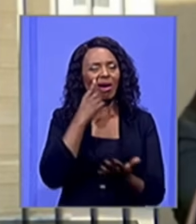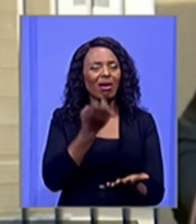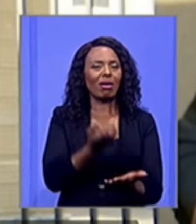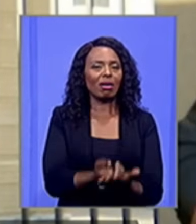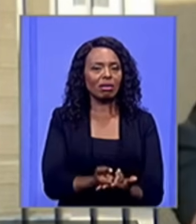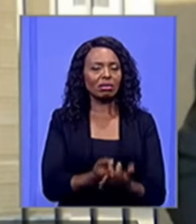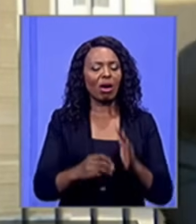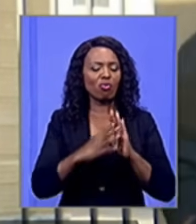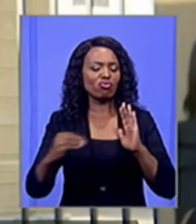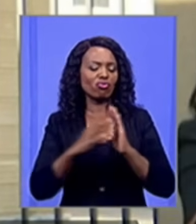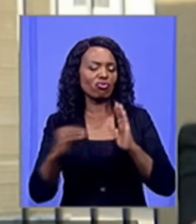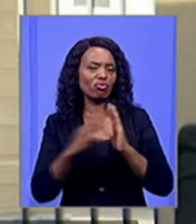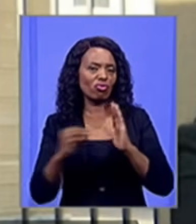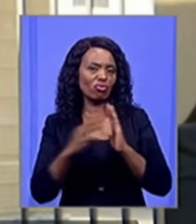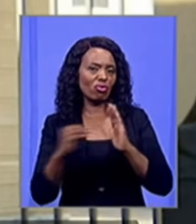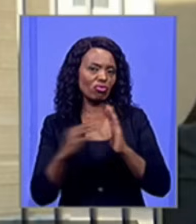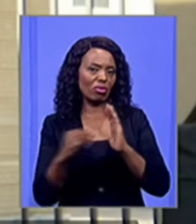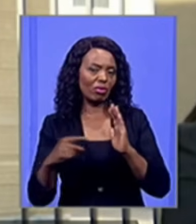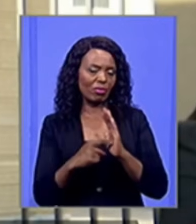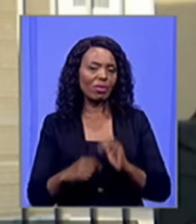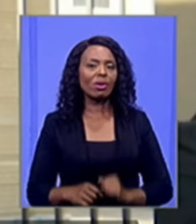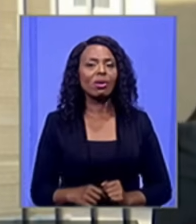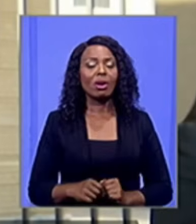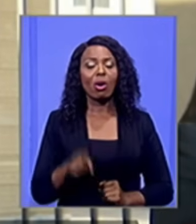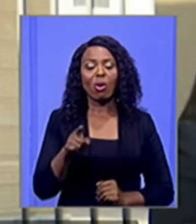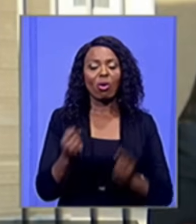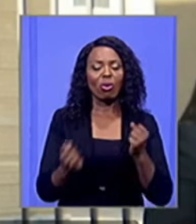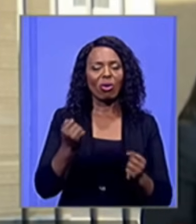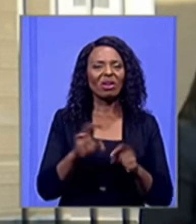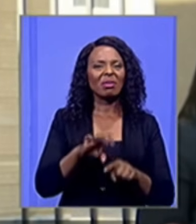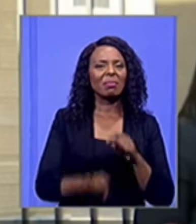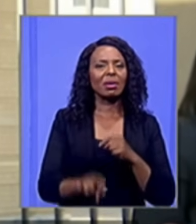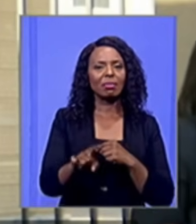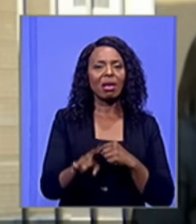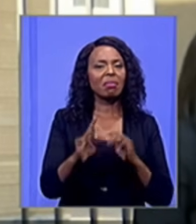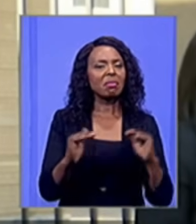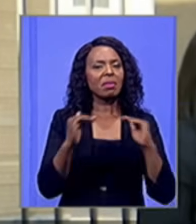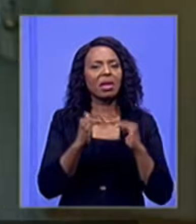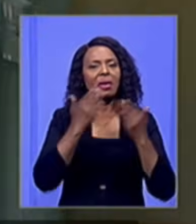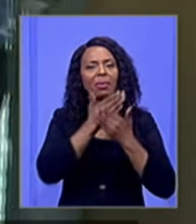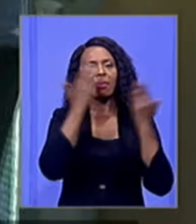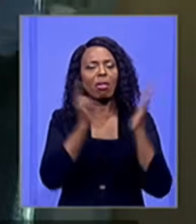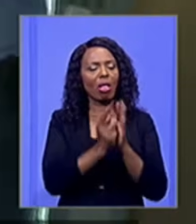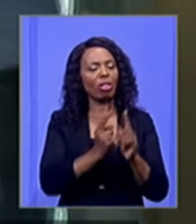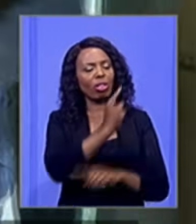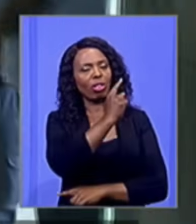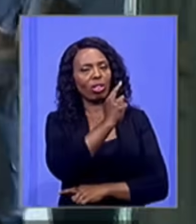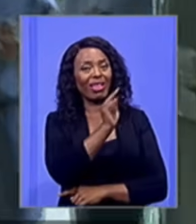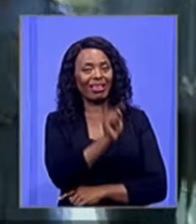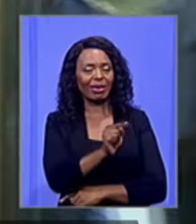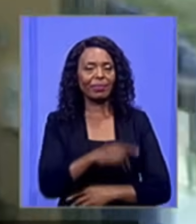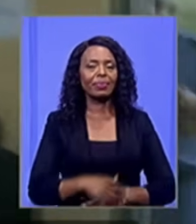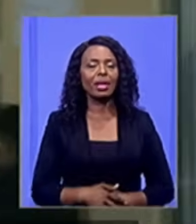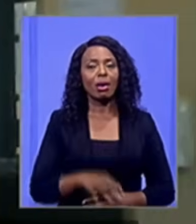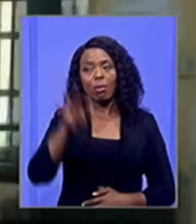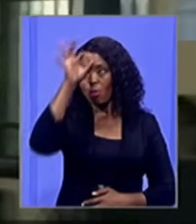tape recordings, in that the court found that it was unlawfully obtained. Ho sa le jwalo le polosa